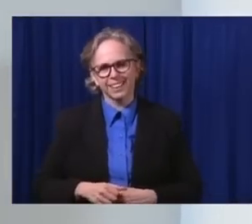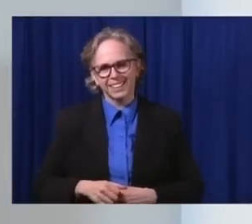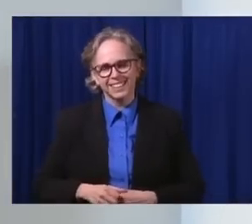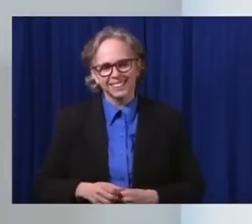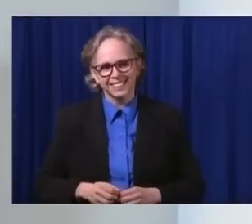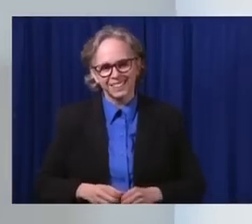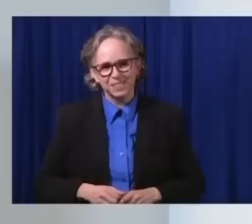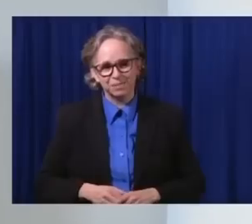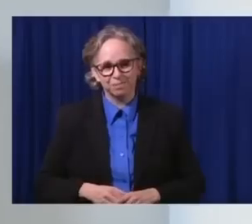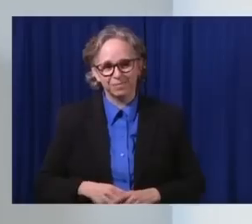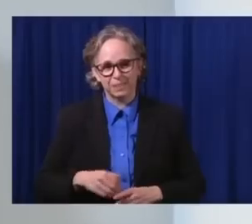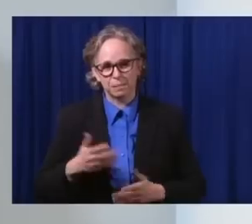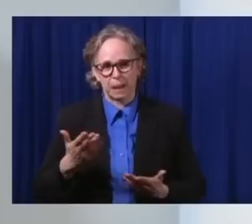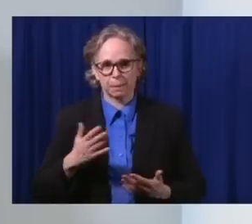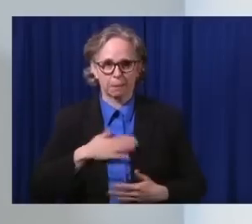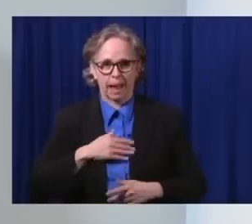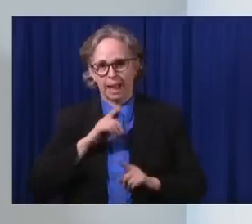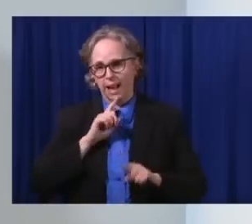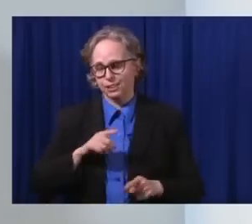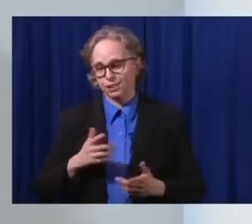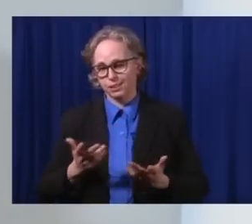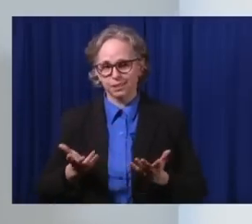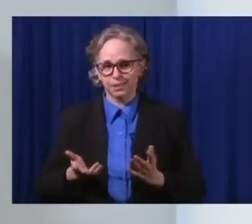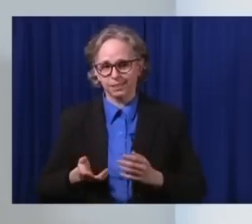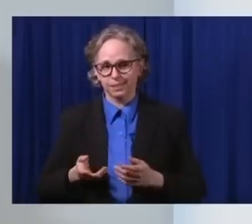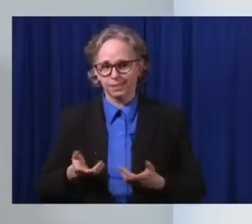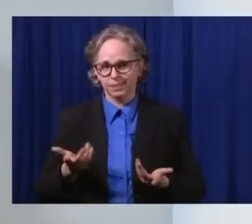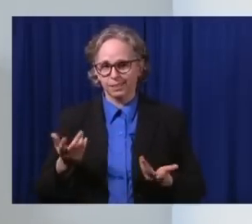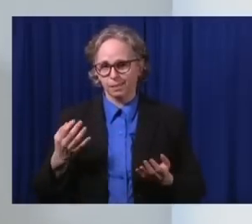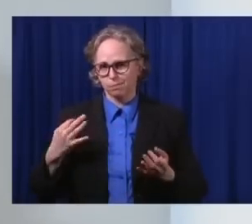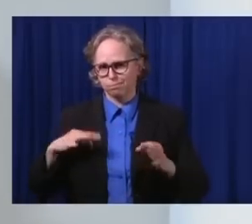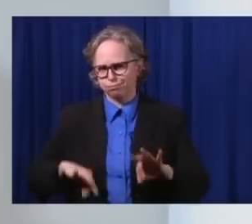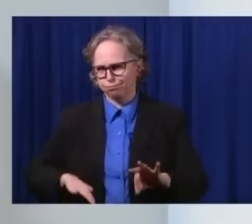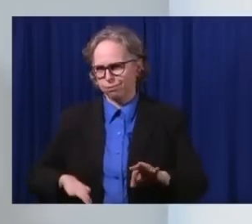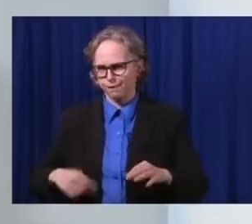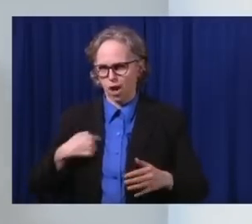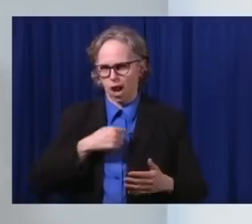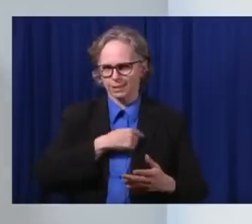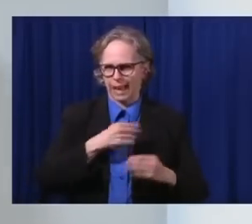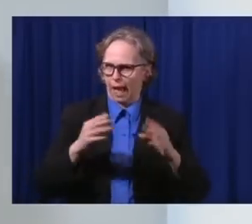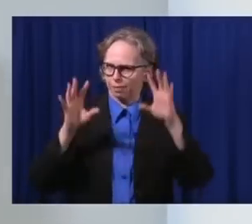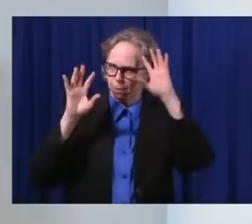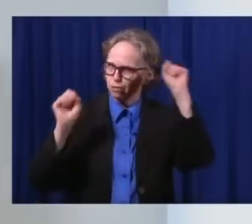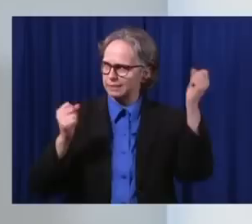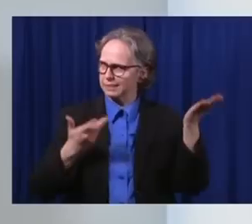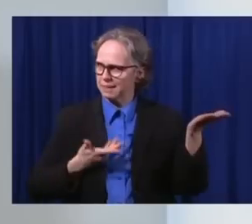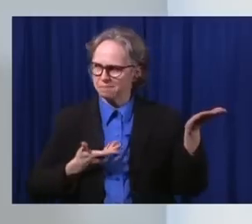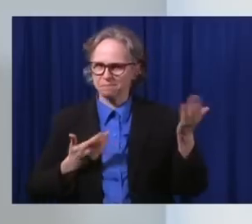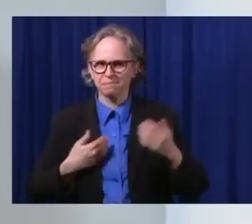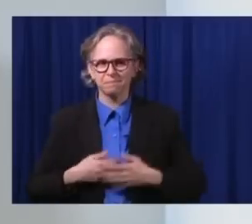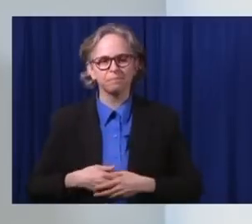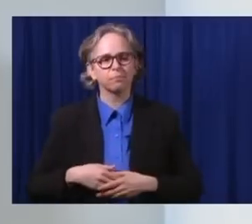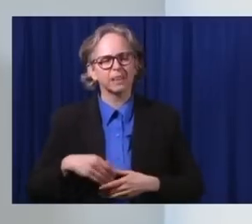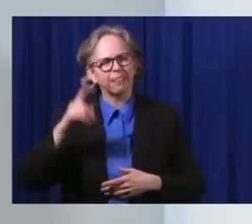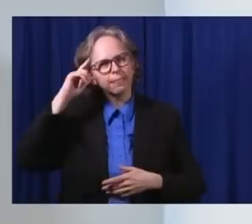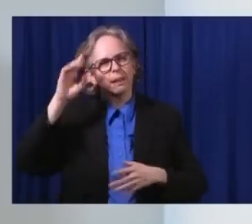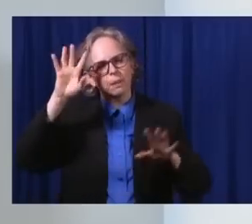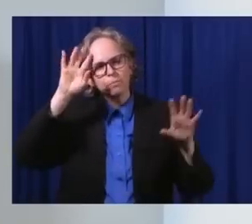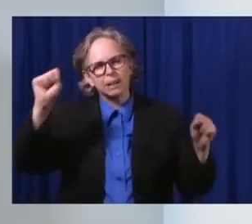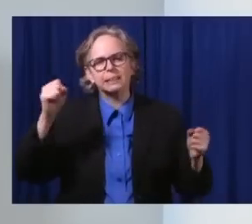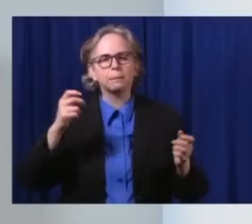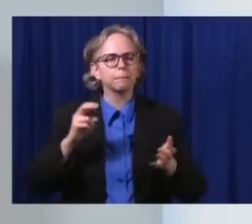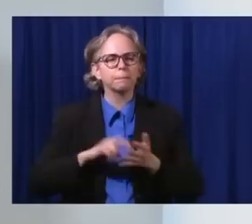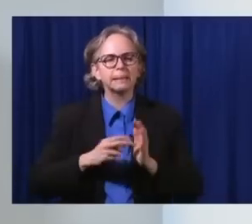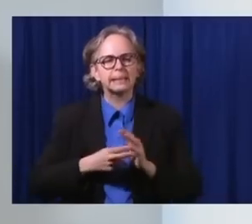look good, honestly, because I think what the president is talking about is an exclusively vote by mail